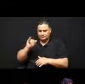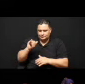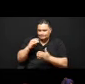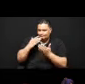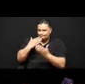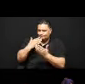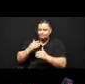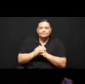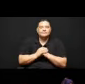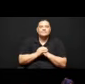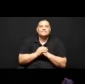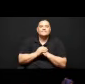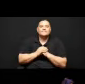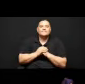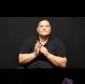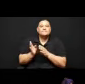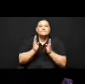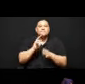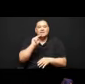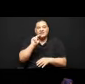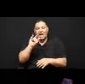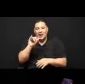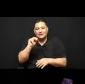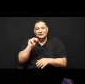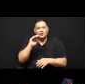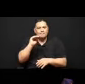Nyla Norsa,